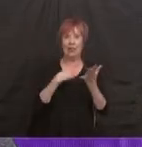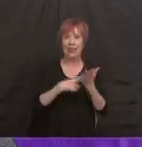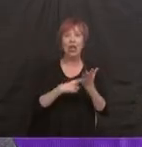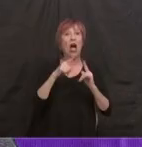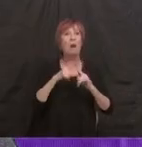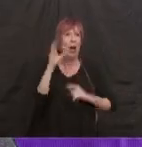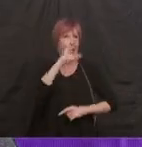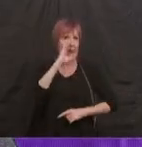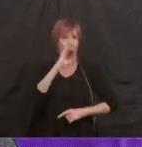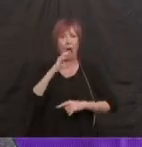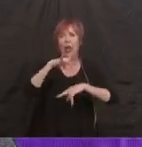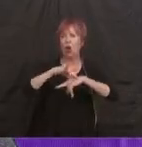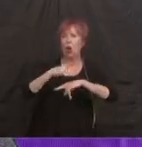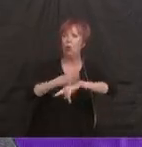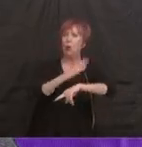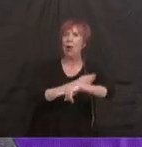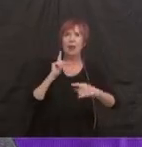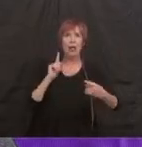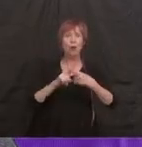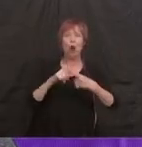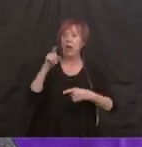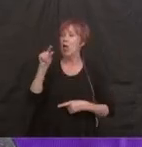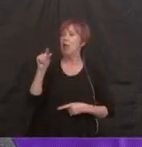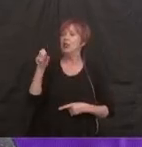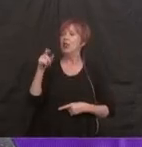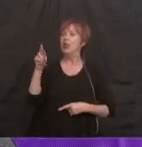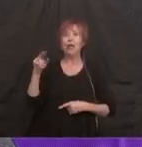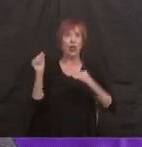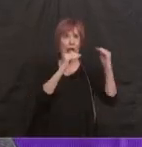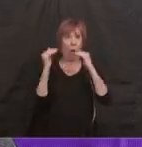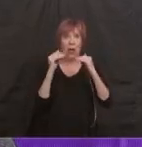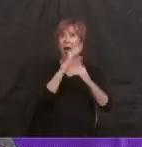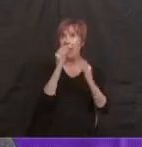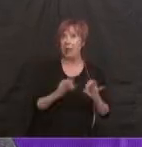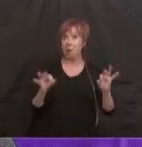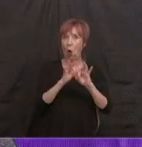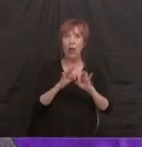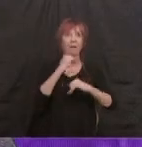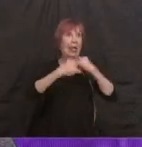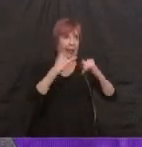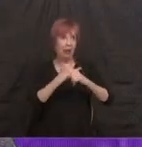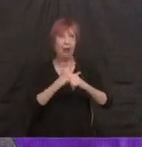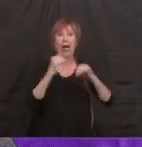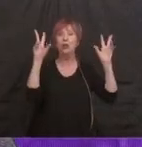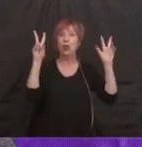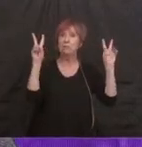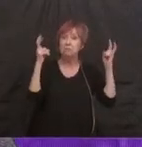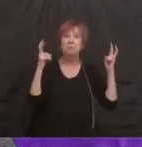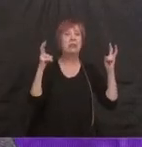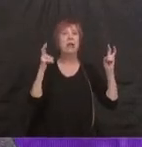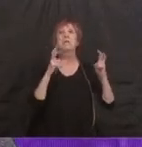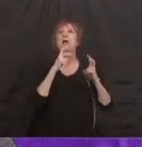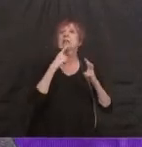global progress toward gender equality and the importance of international content in telling stories about